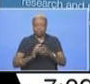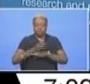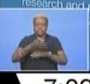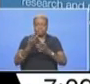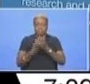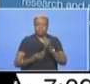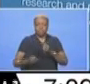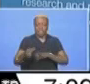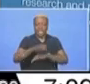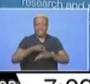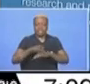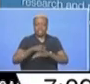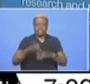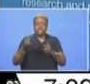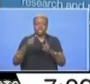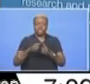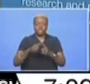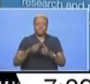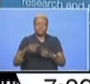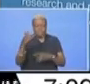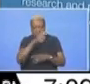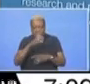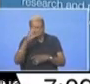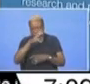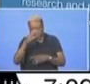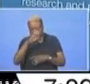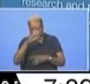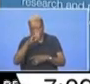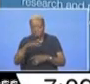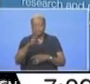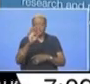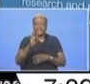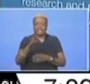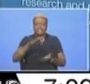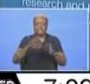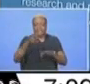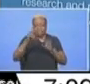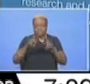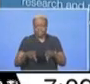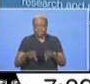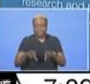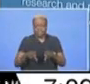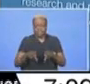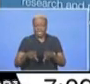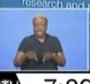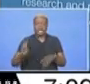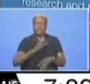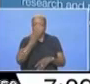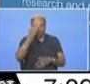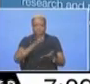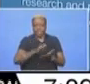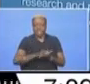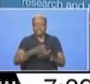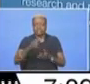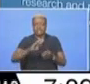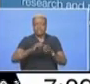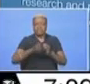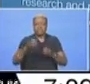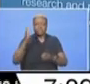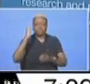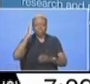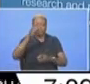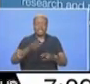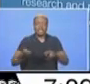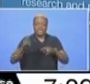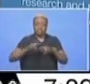islands to systematically search for any deceased persons, and we anticipate that the numbers would increase, but the numbers that